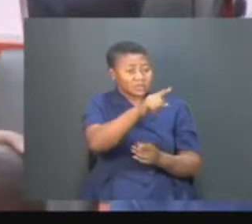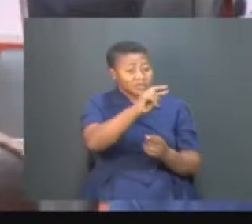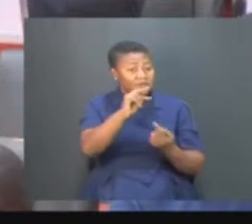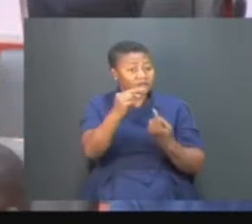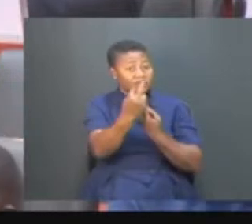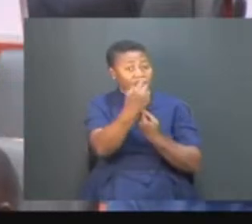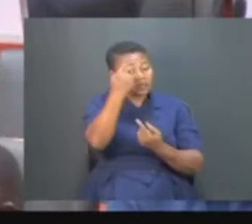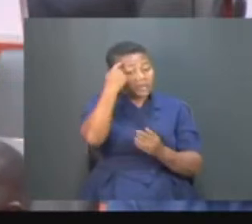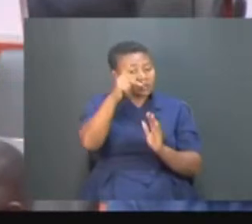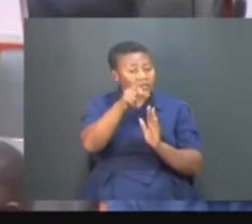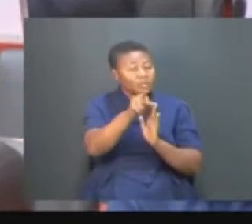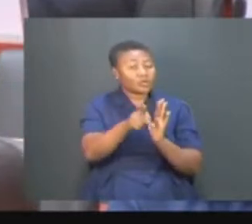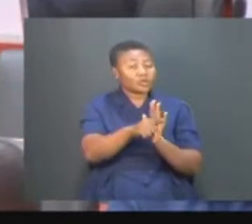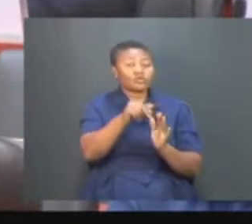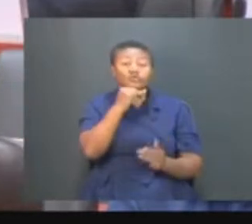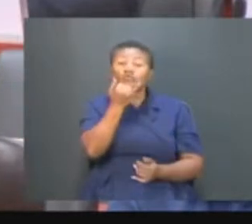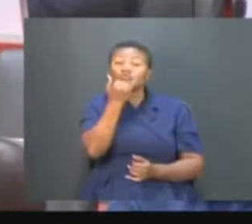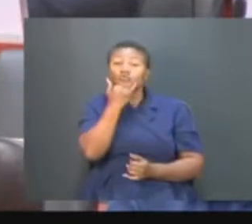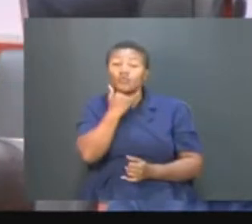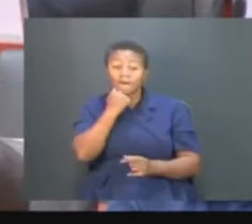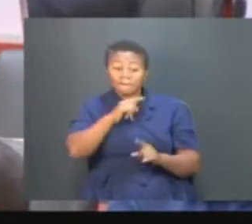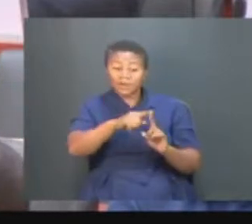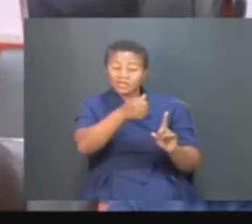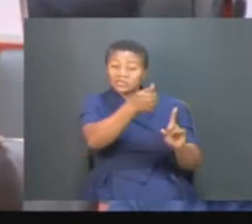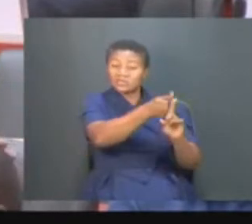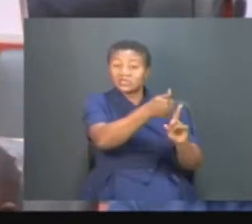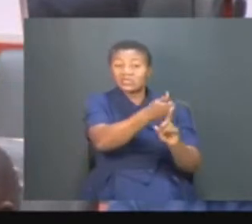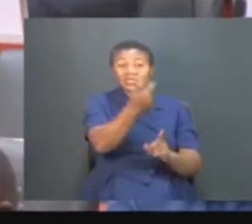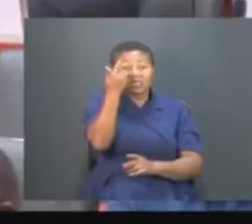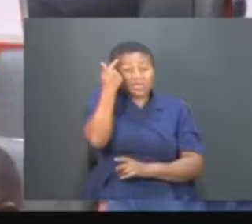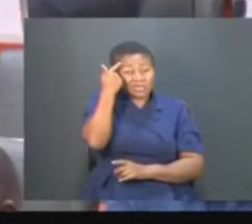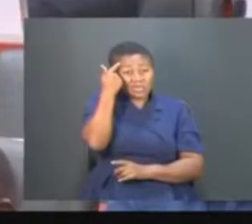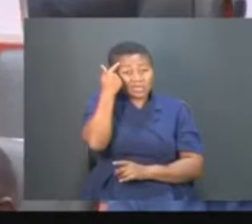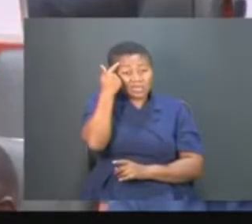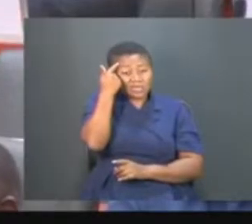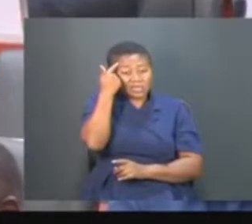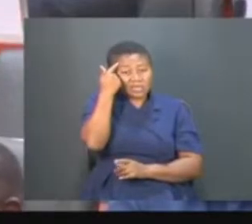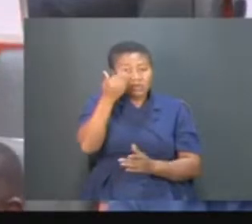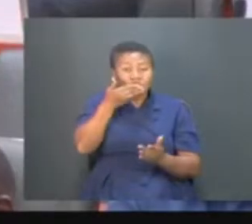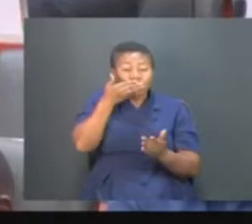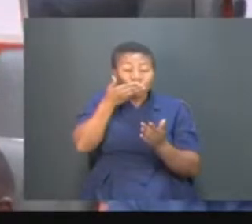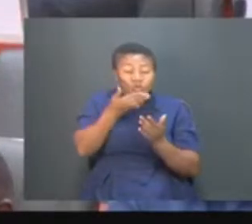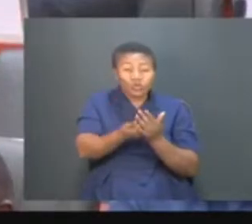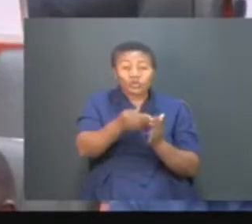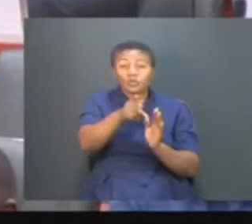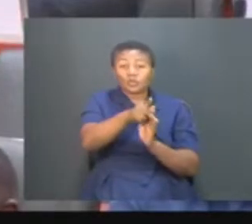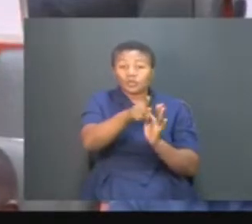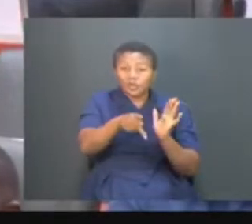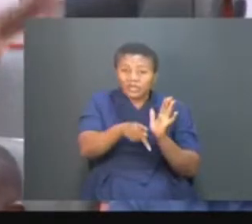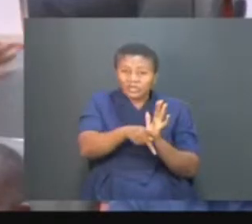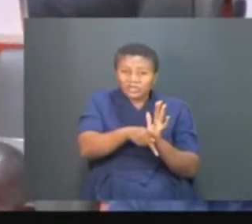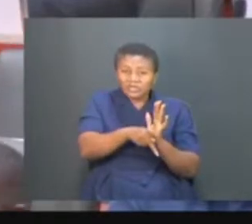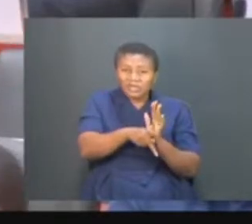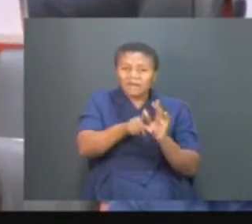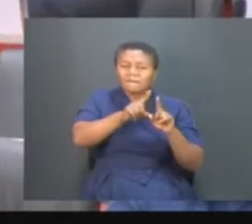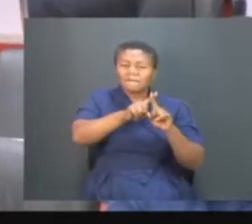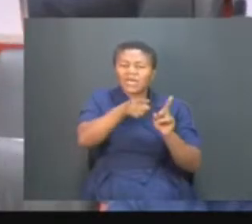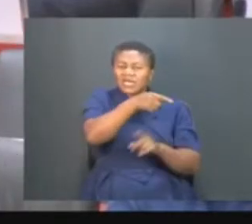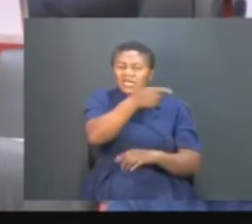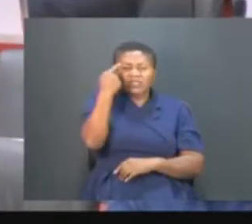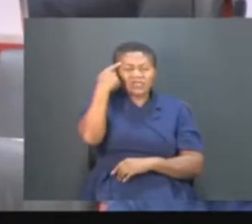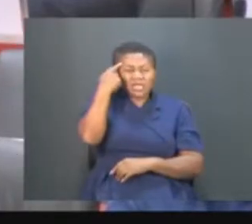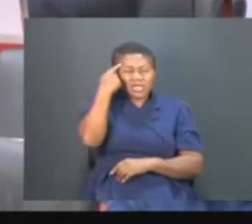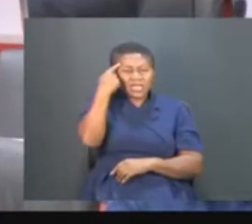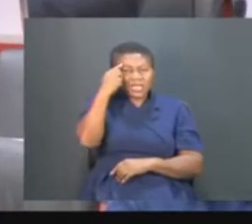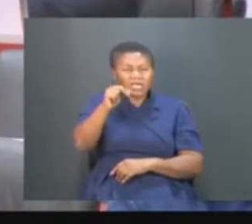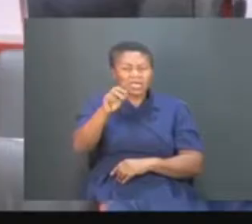not wrong. But in his view, it is good policy, but he thinks that we do not know what we are doing. At least he knows